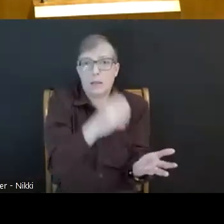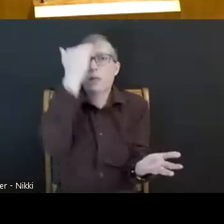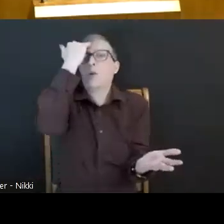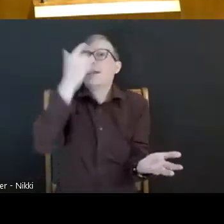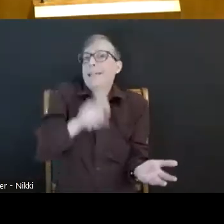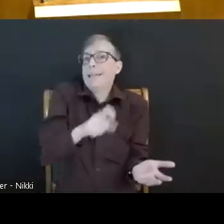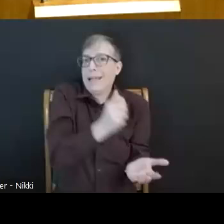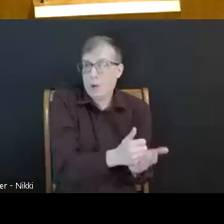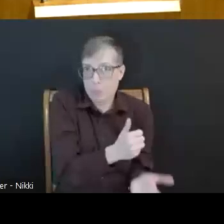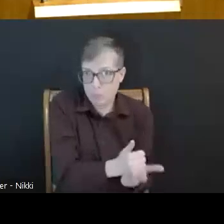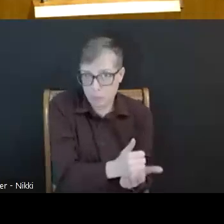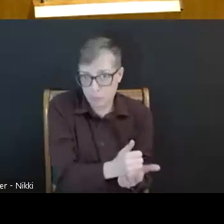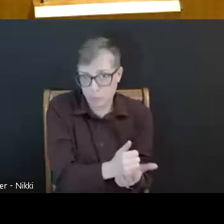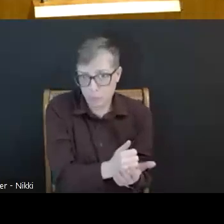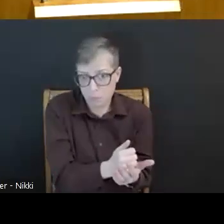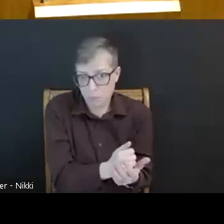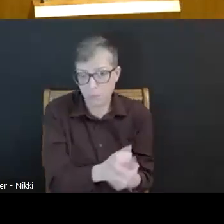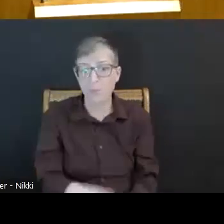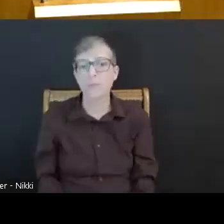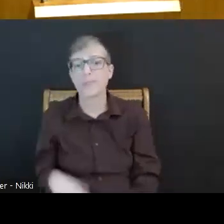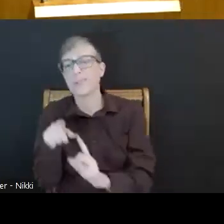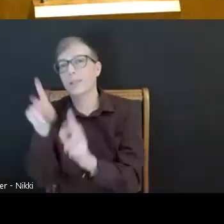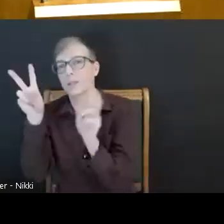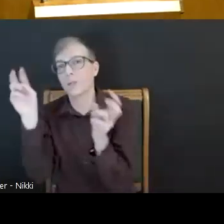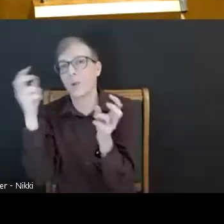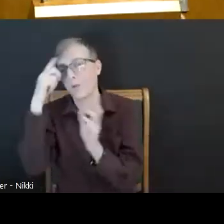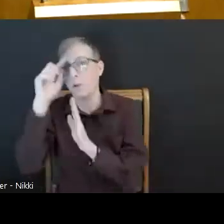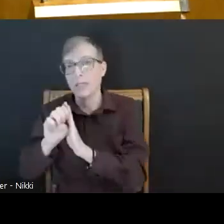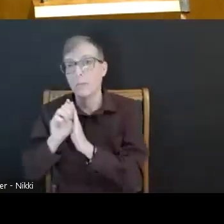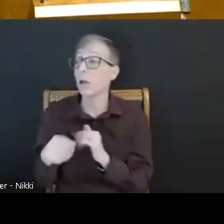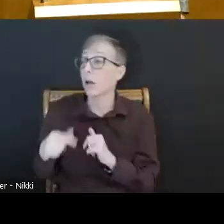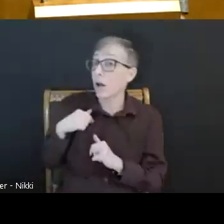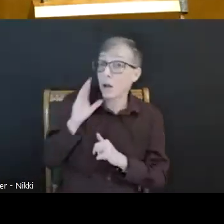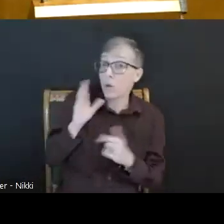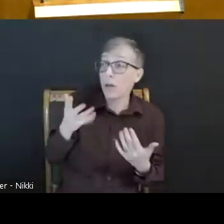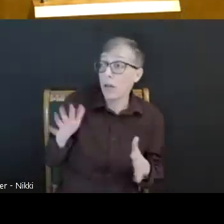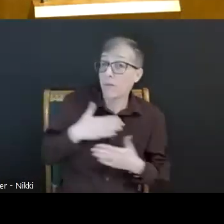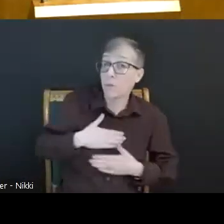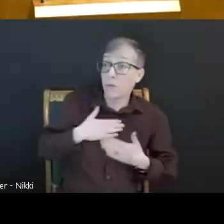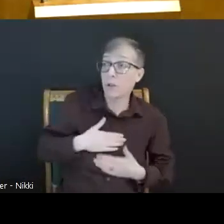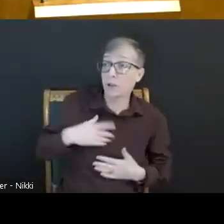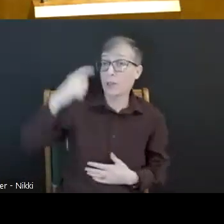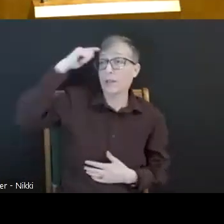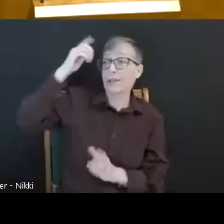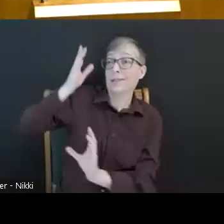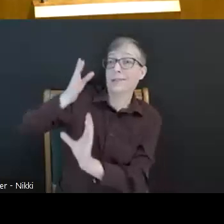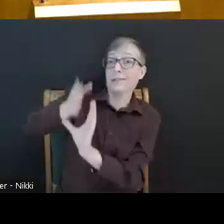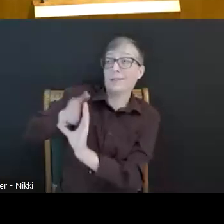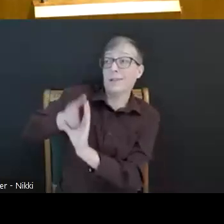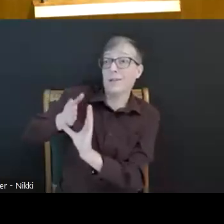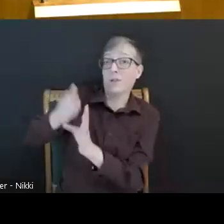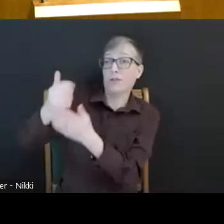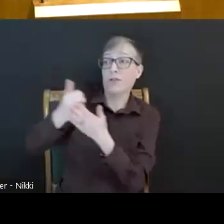And so these are some quotes. For example, one person said, "I would have appreciated psychological help to discuss emotional problems such as anger and